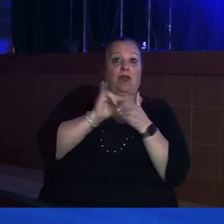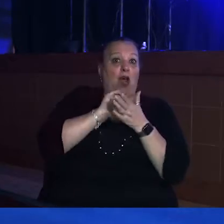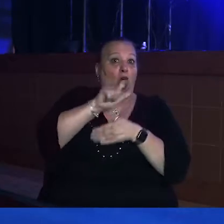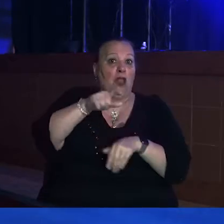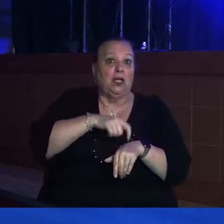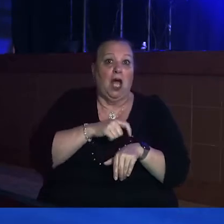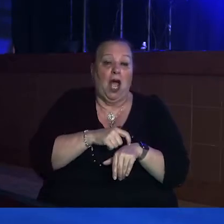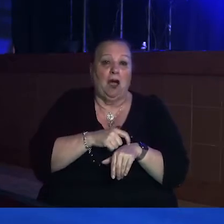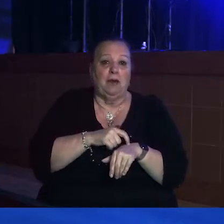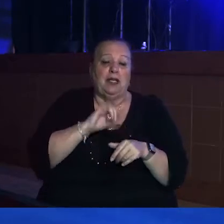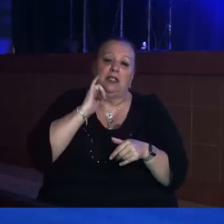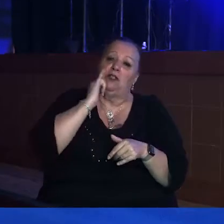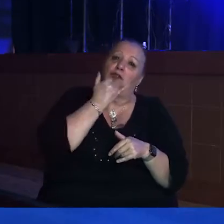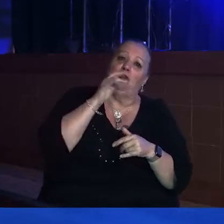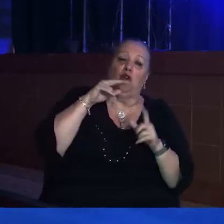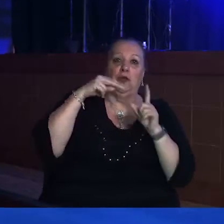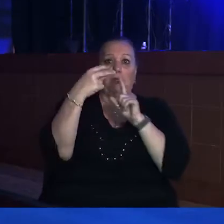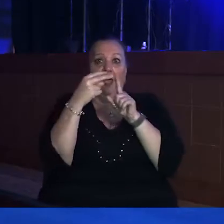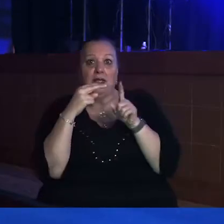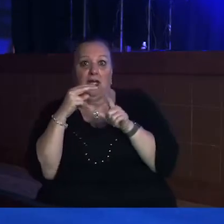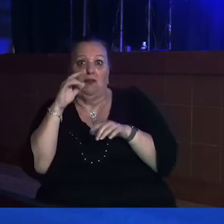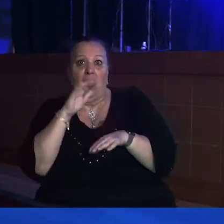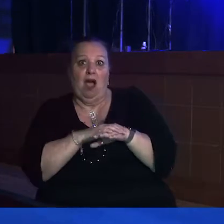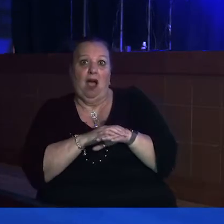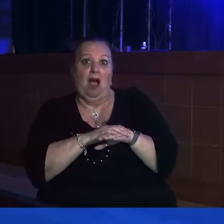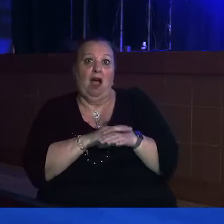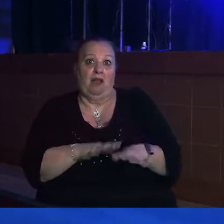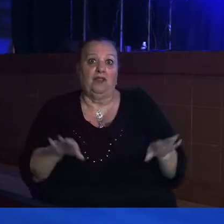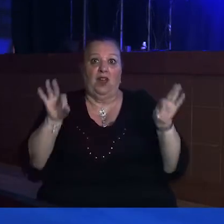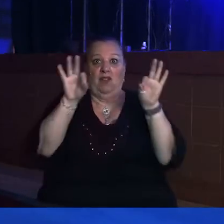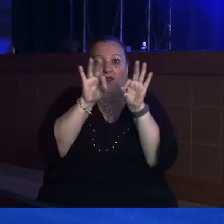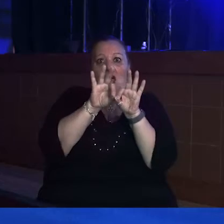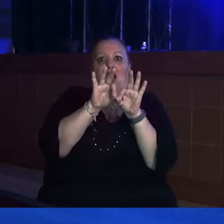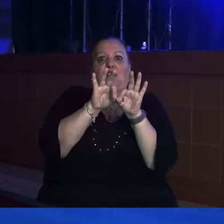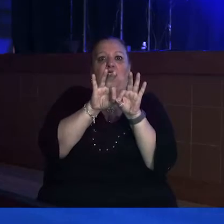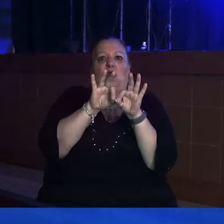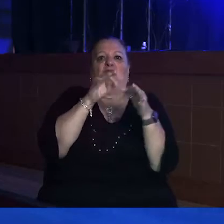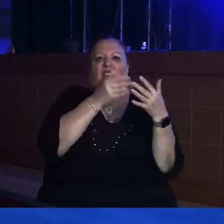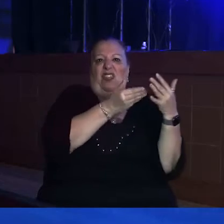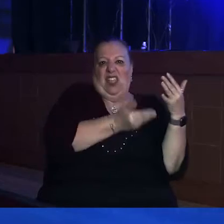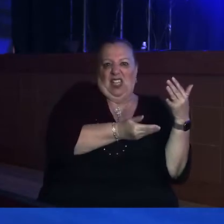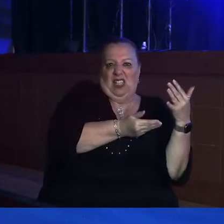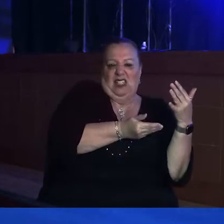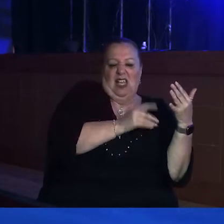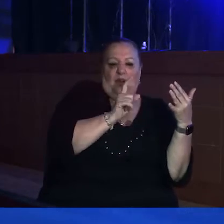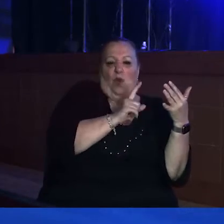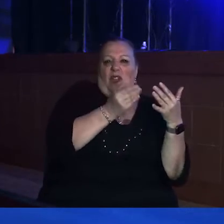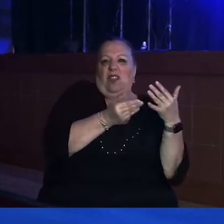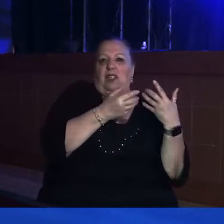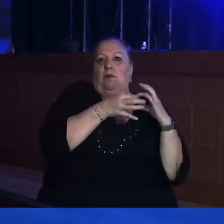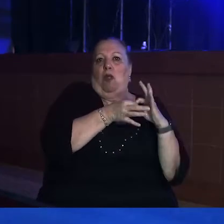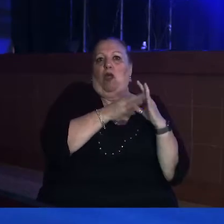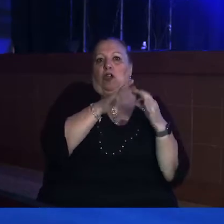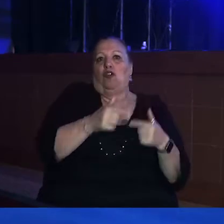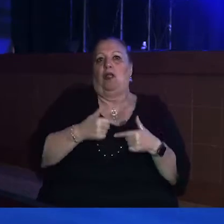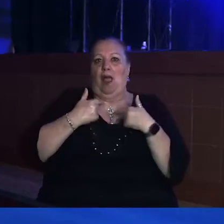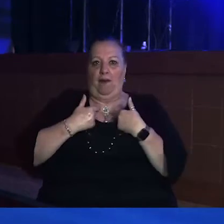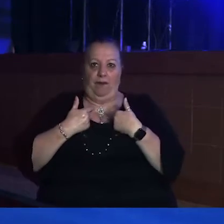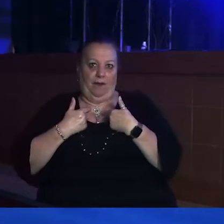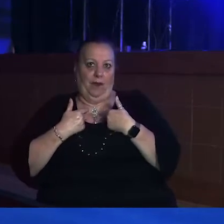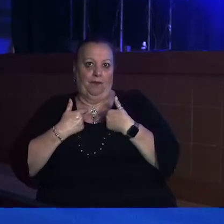your perspective on the value of stuff and the place of things in your life. If you feed your